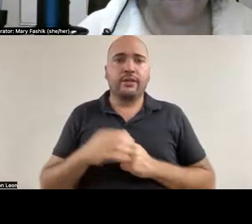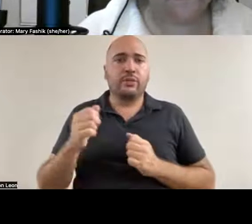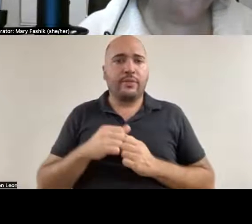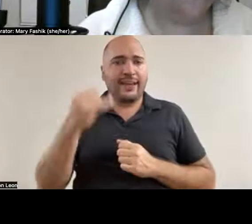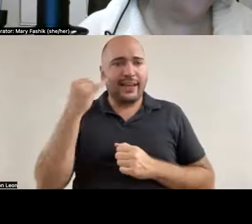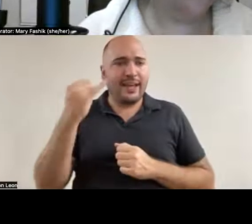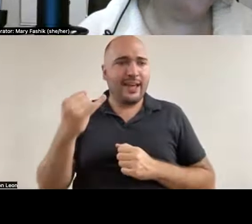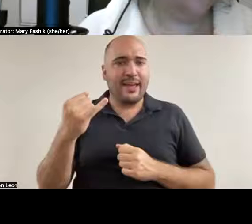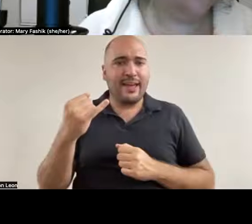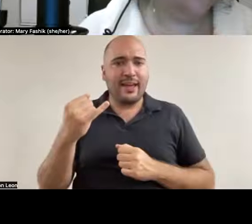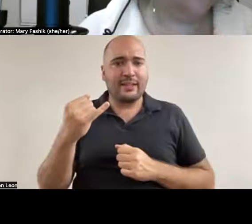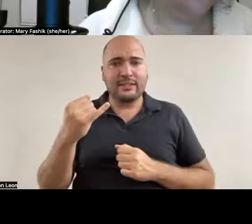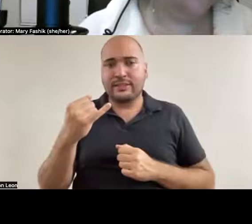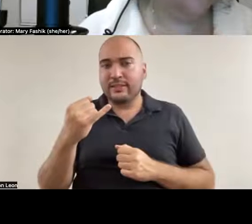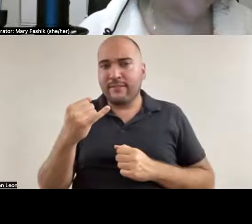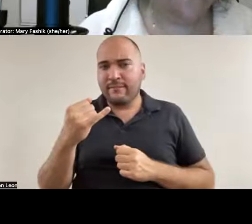of pity.